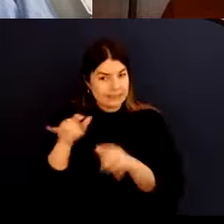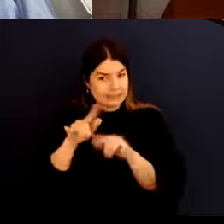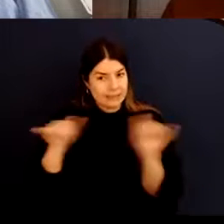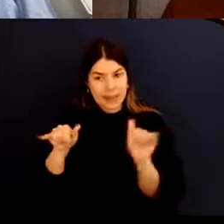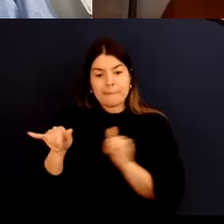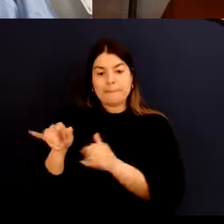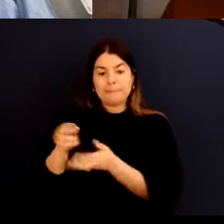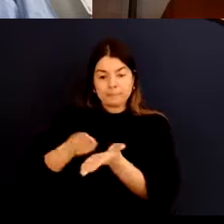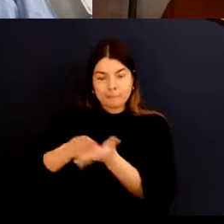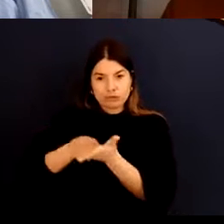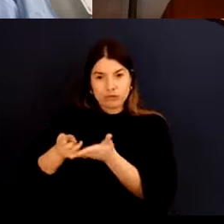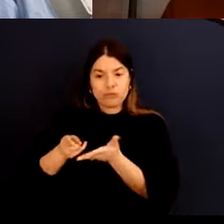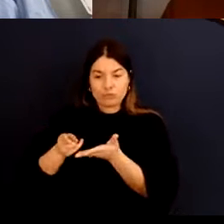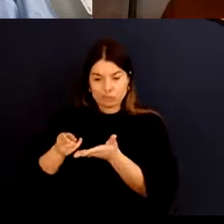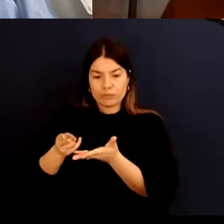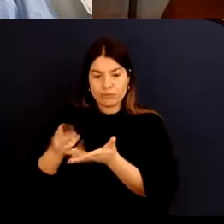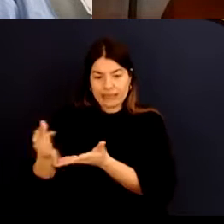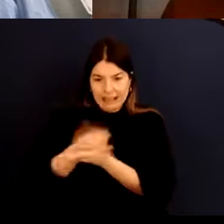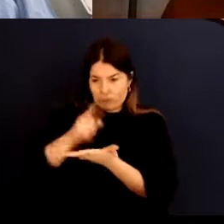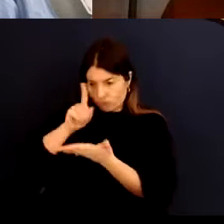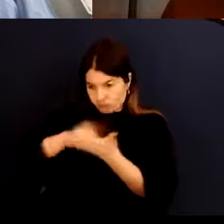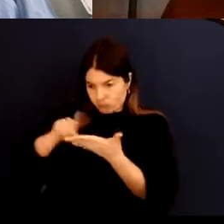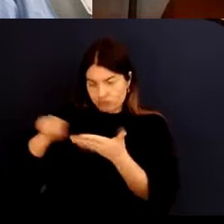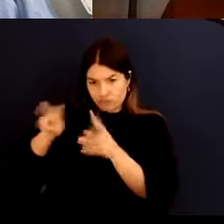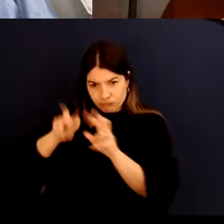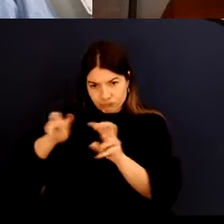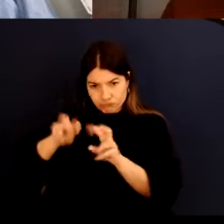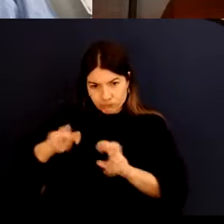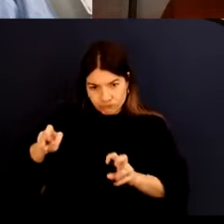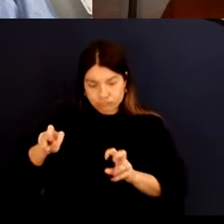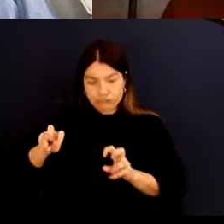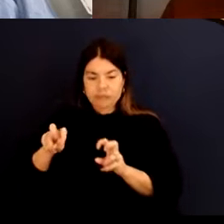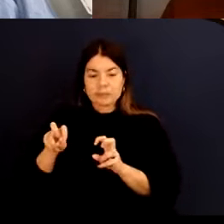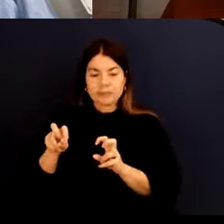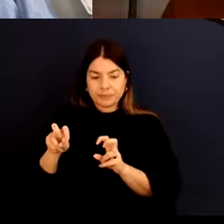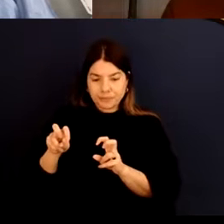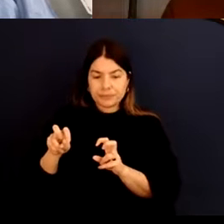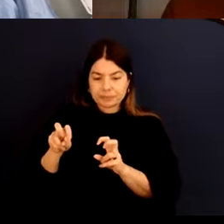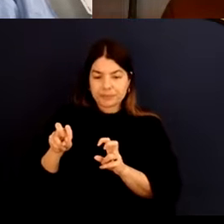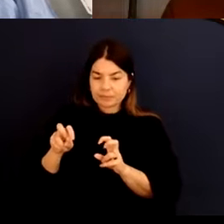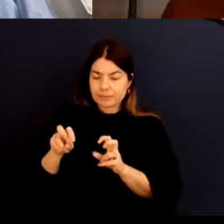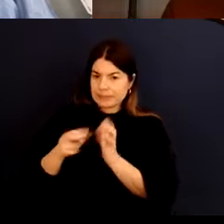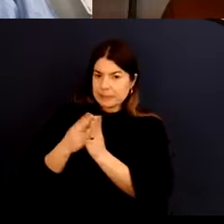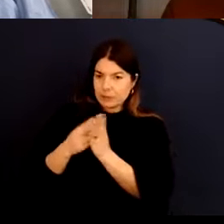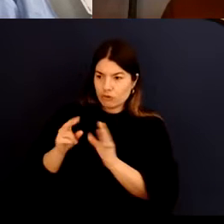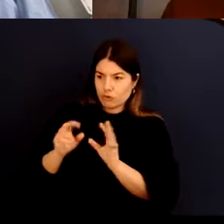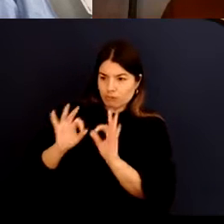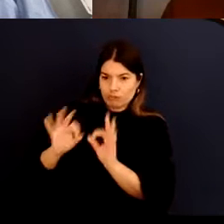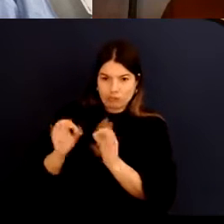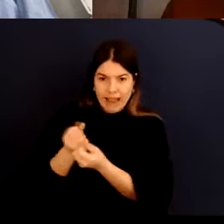shared between all city levels and commissions. And just to make sure that everything